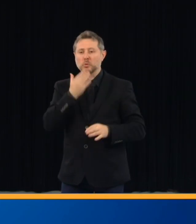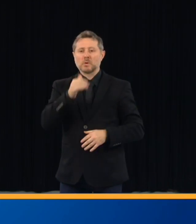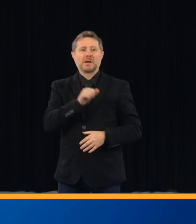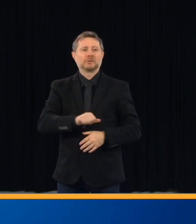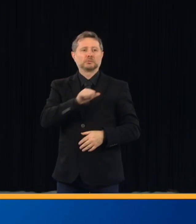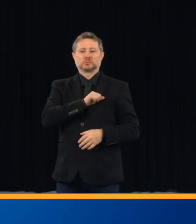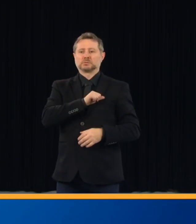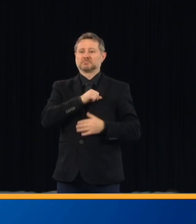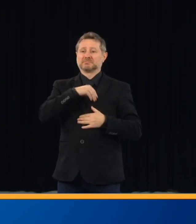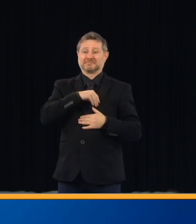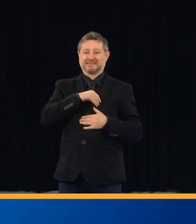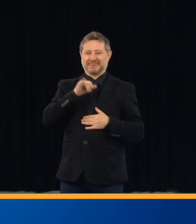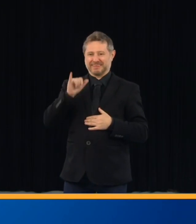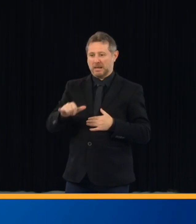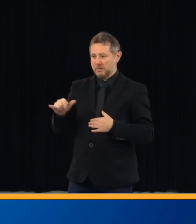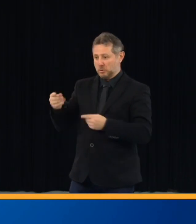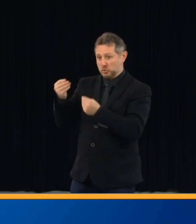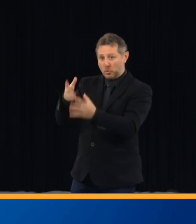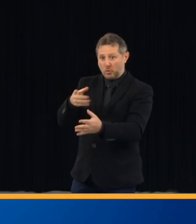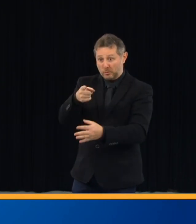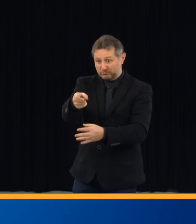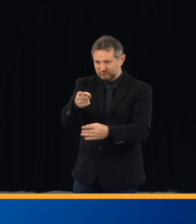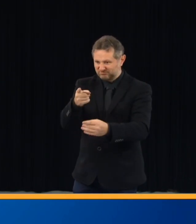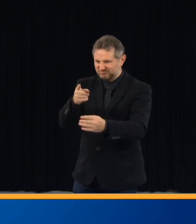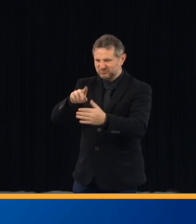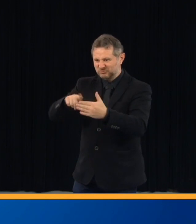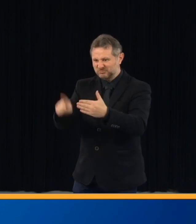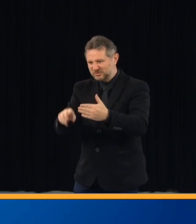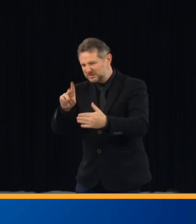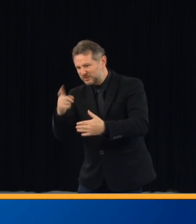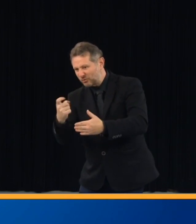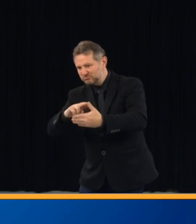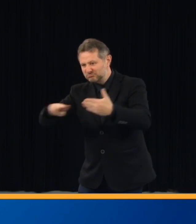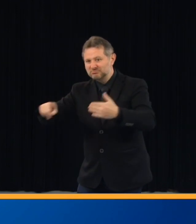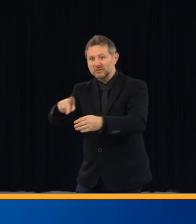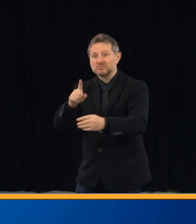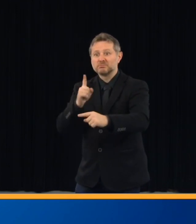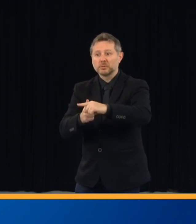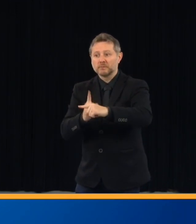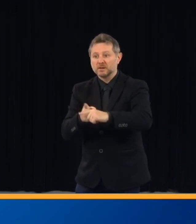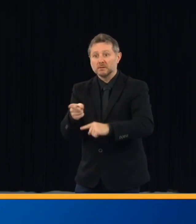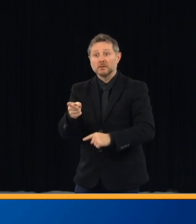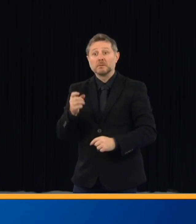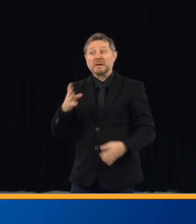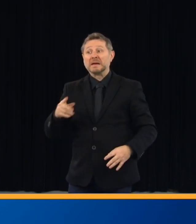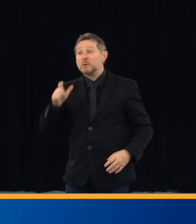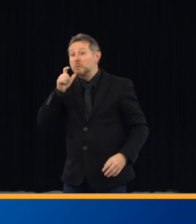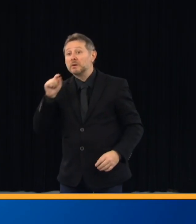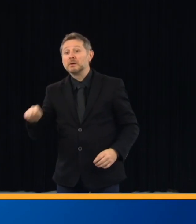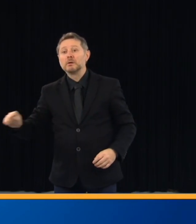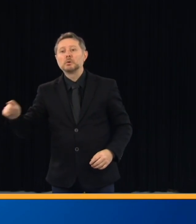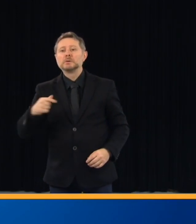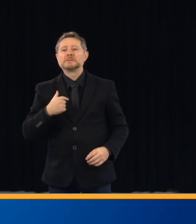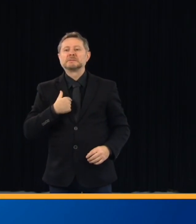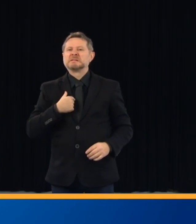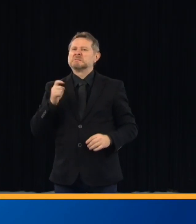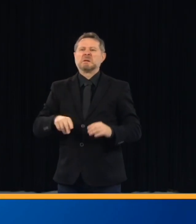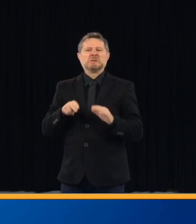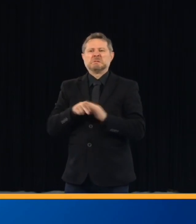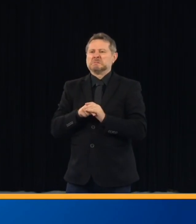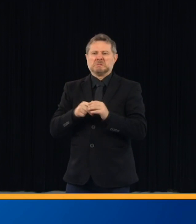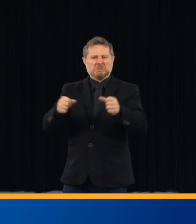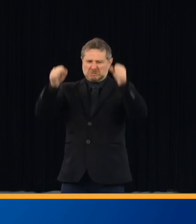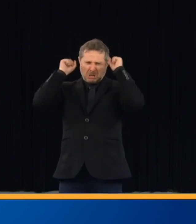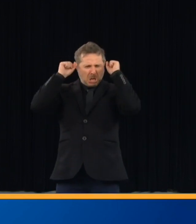tested positive, you know, a lot of people's instinct would have been to get in bed, pull the covers over your head,